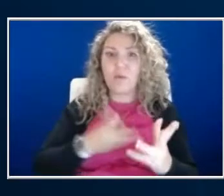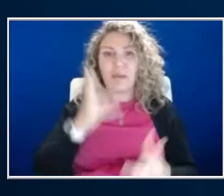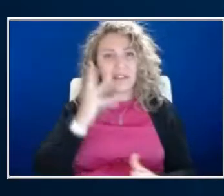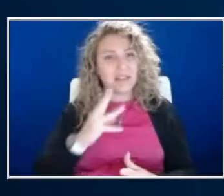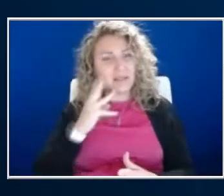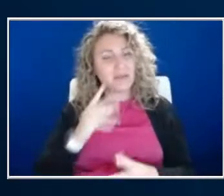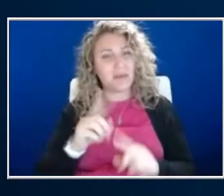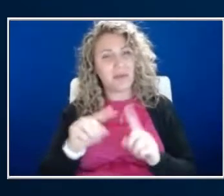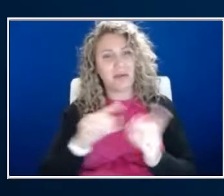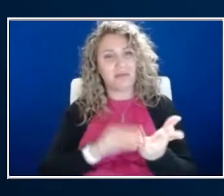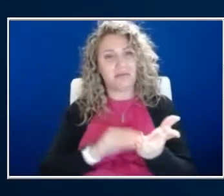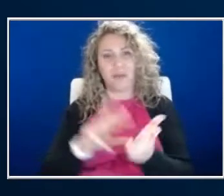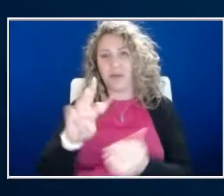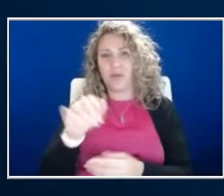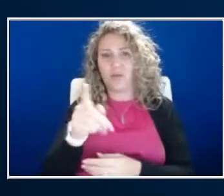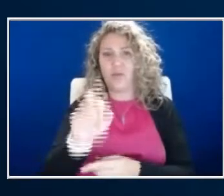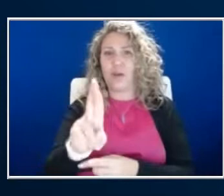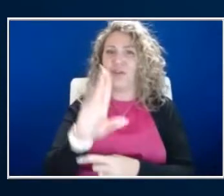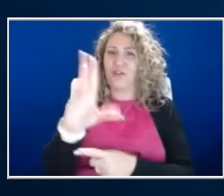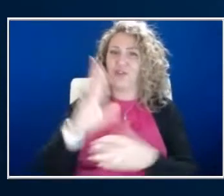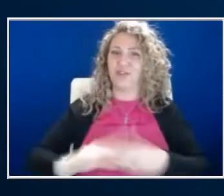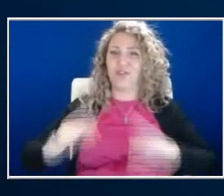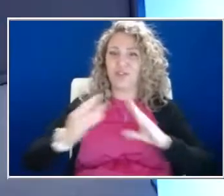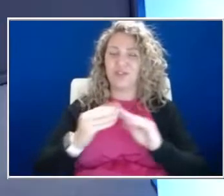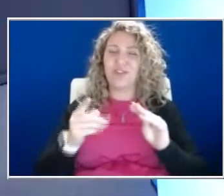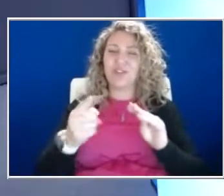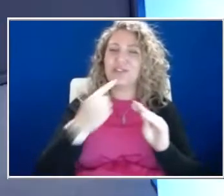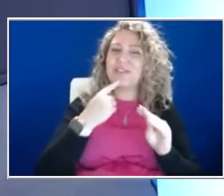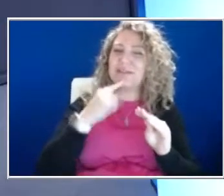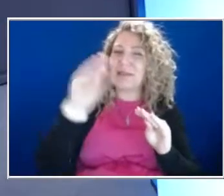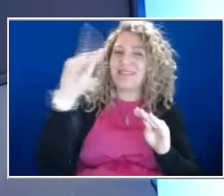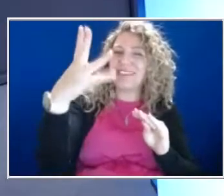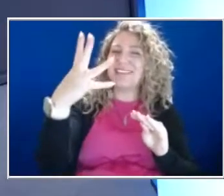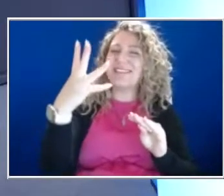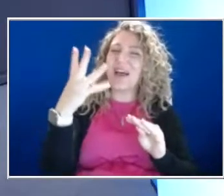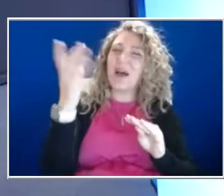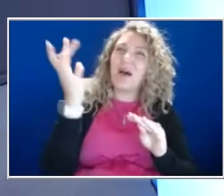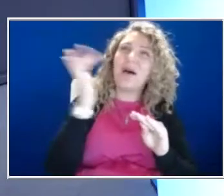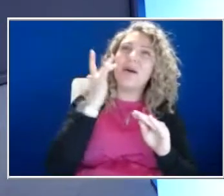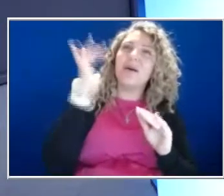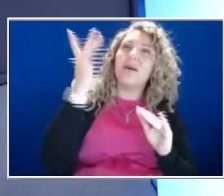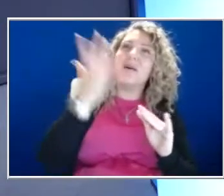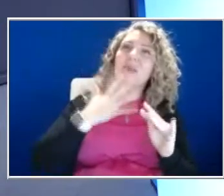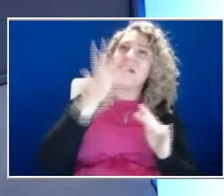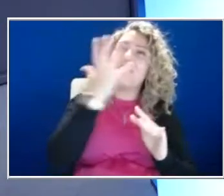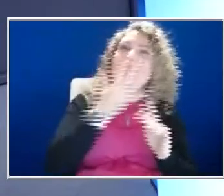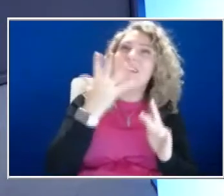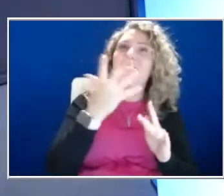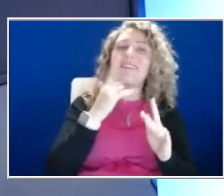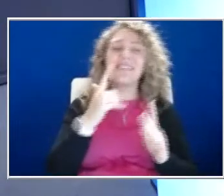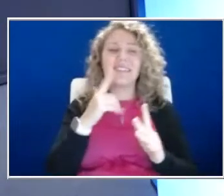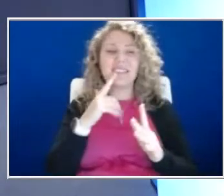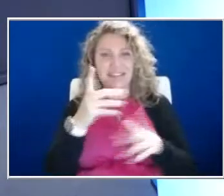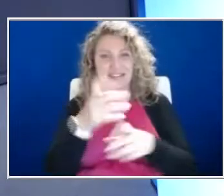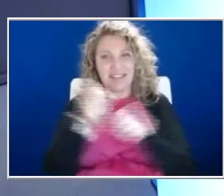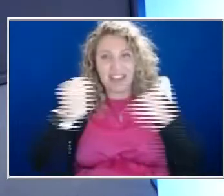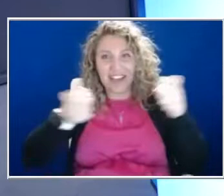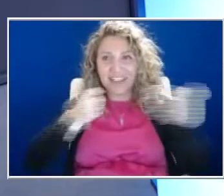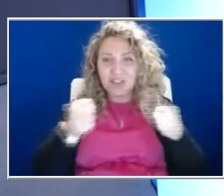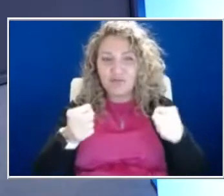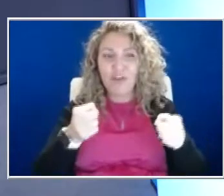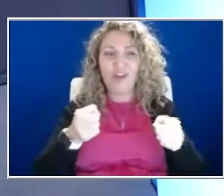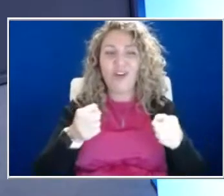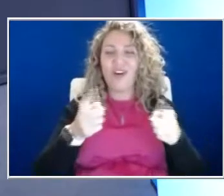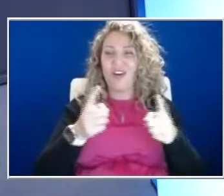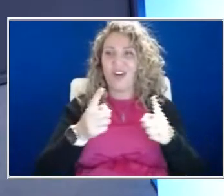love about her story is that even when she just said the sunshine on my face, trying to take control back and try to do those little teeny things to pull herself out of those